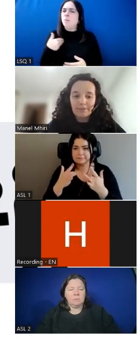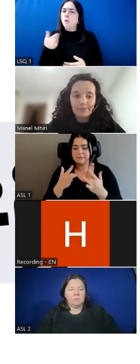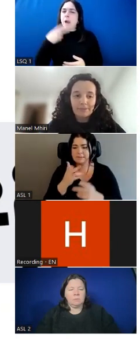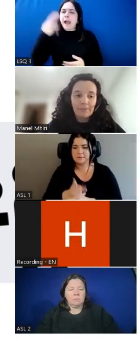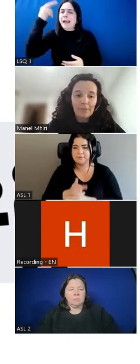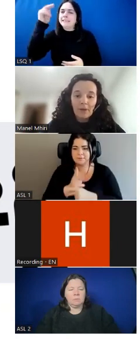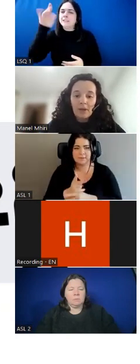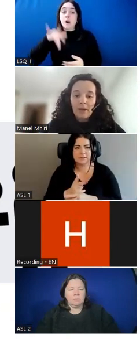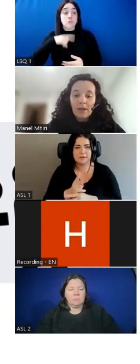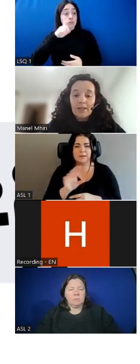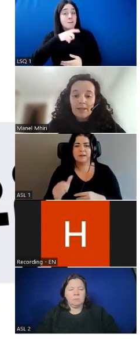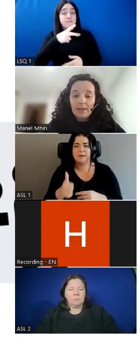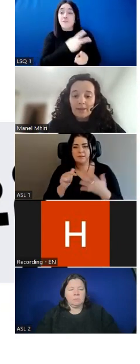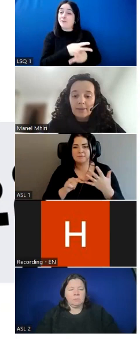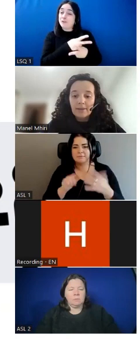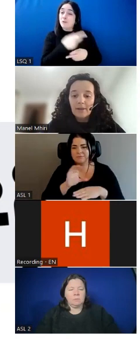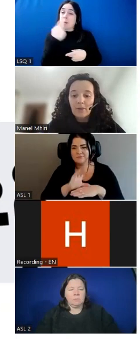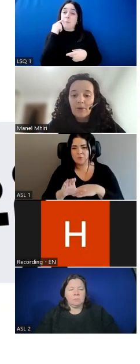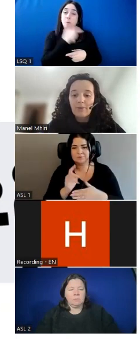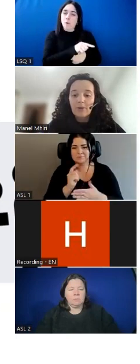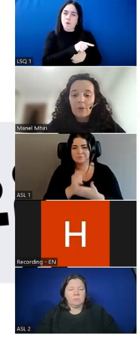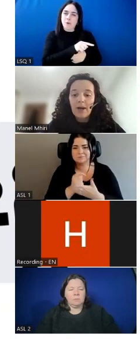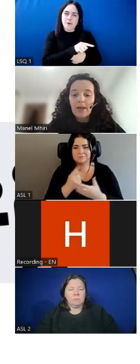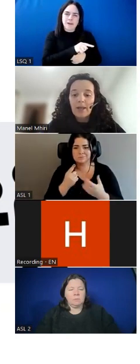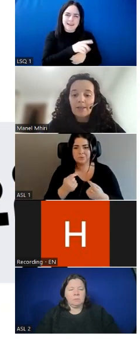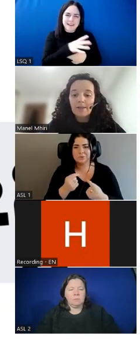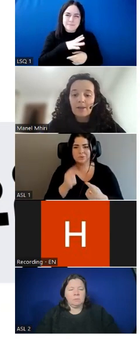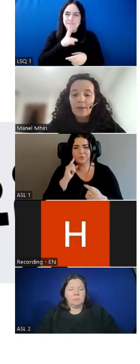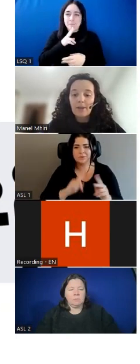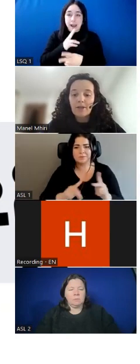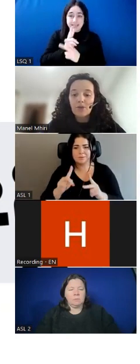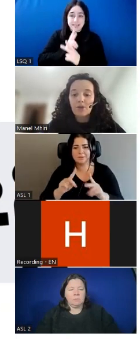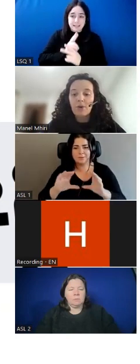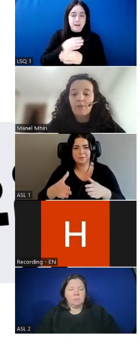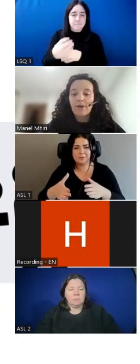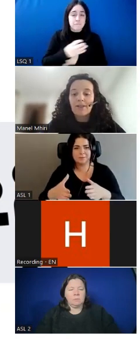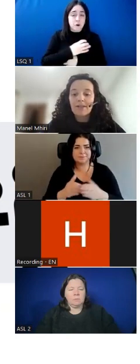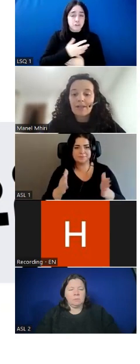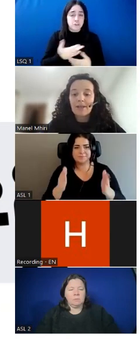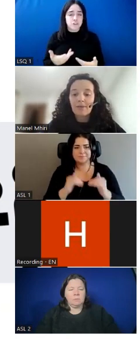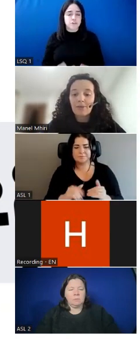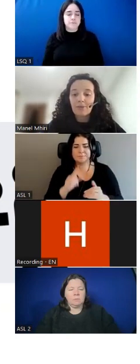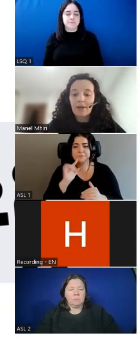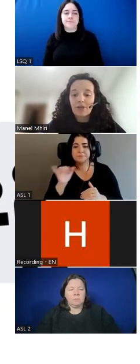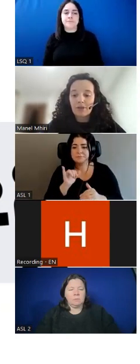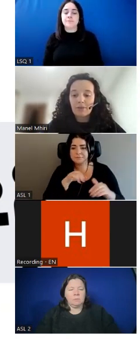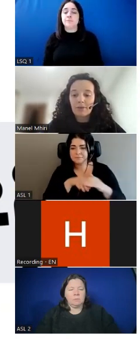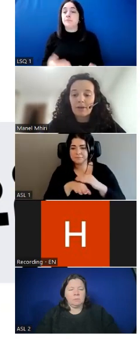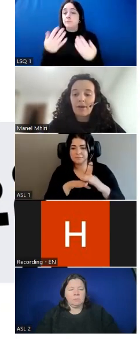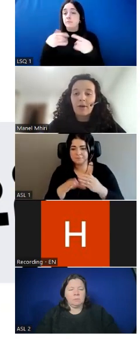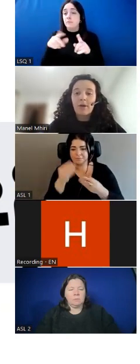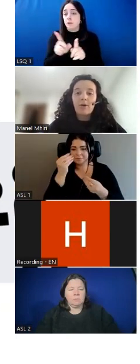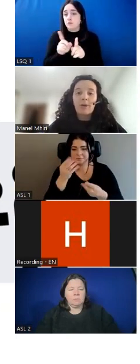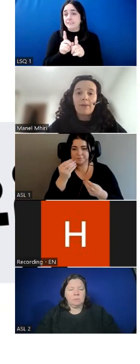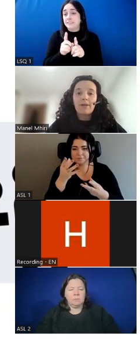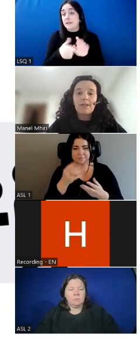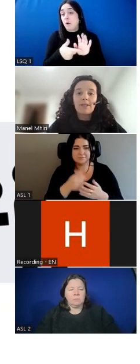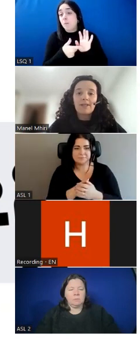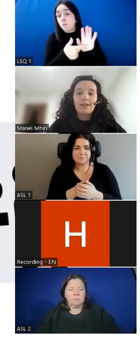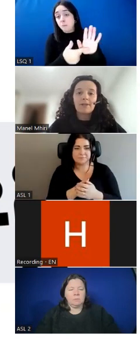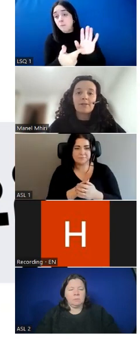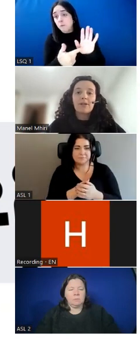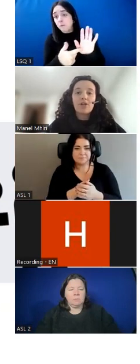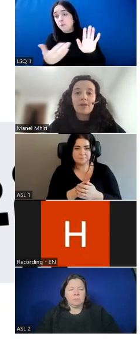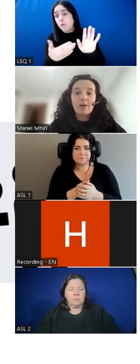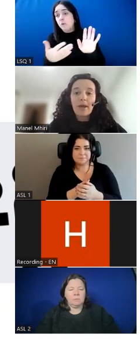treatments. Second, we have also highlighted the issue of accessing information, whether it